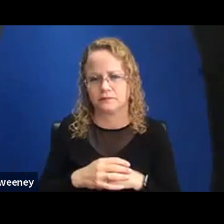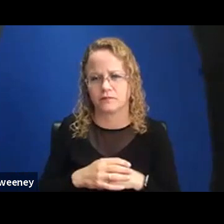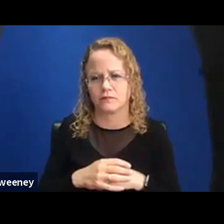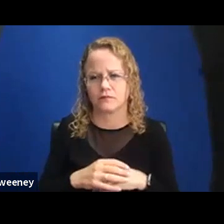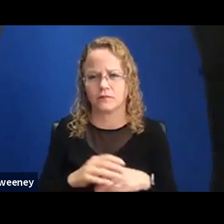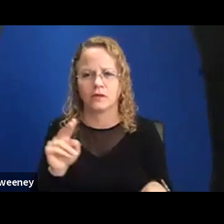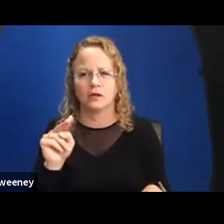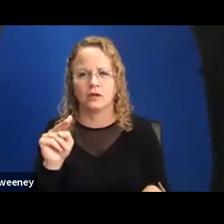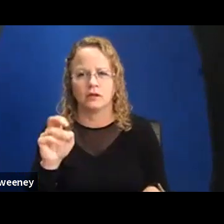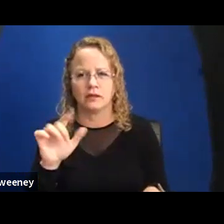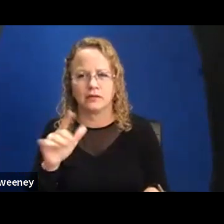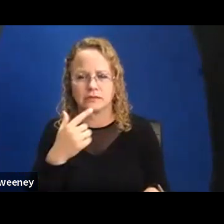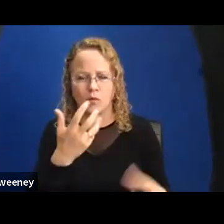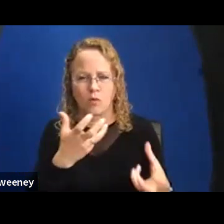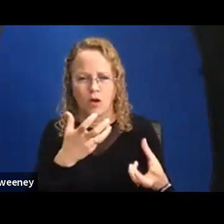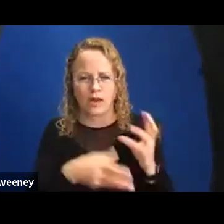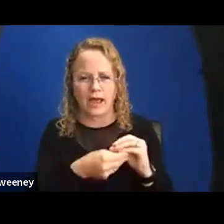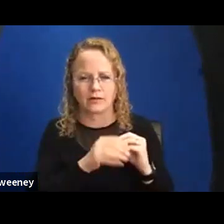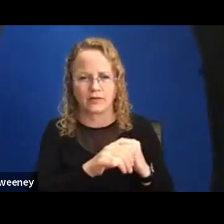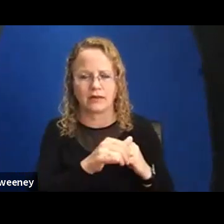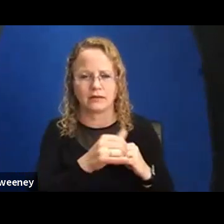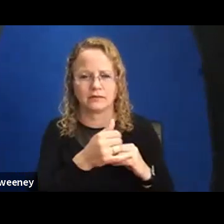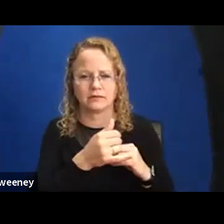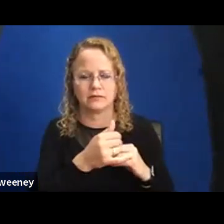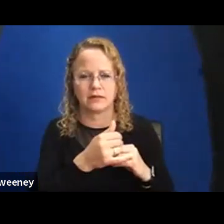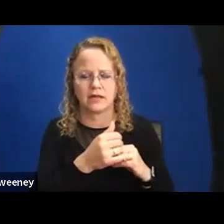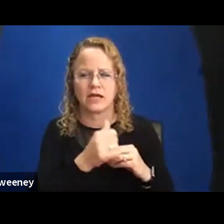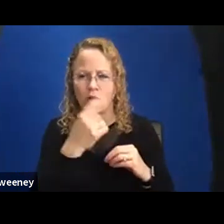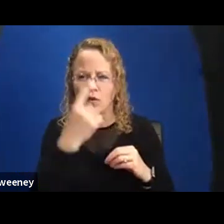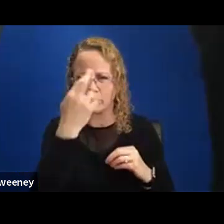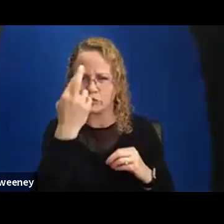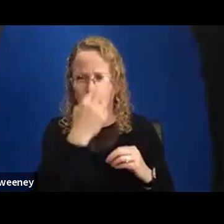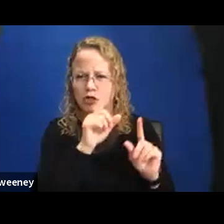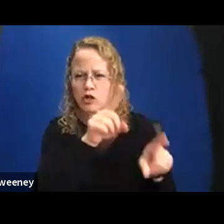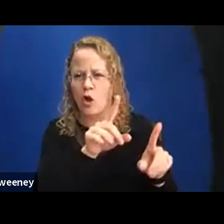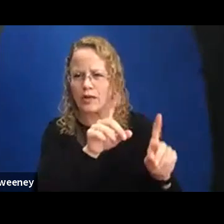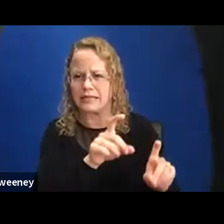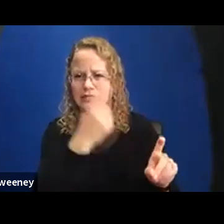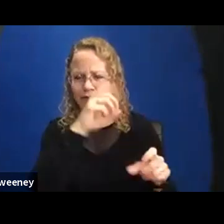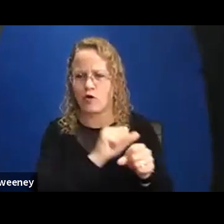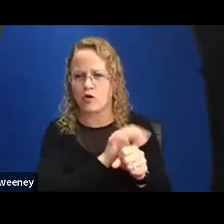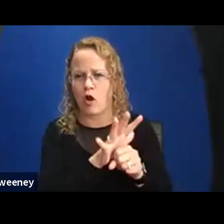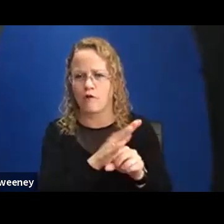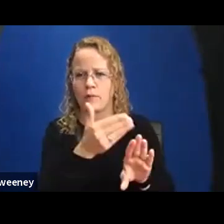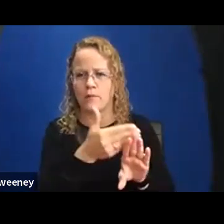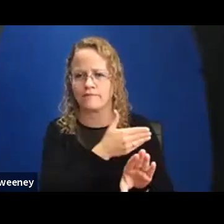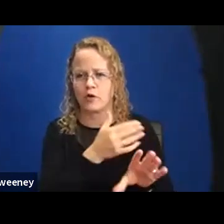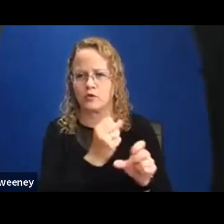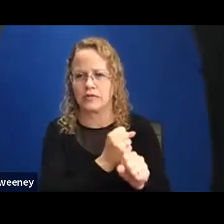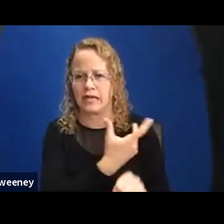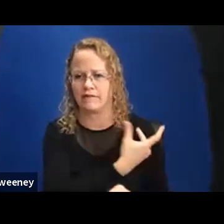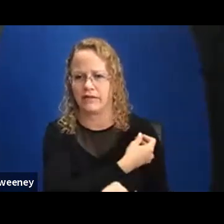And I would just echo what Carl said. I don't think there's a reason to go get tested for COVID before you get